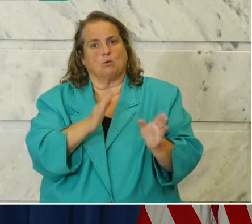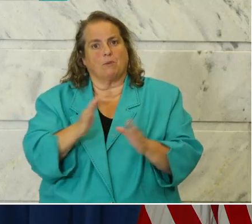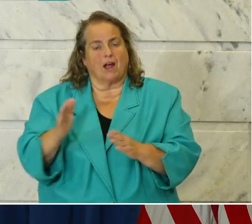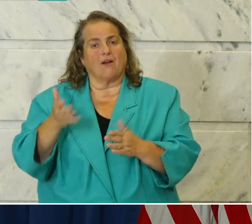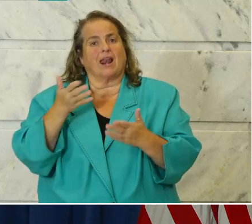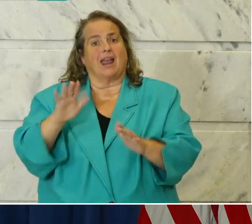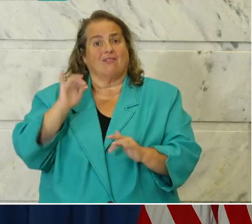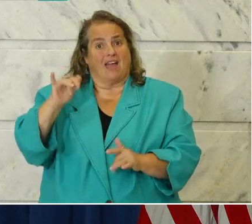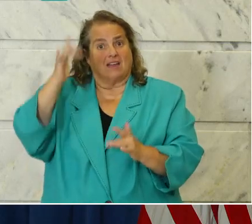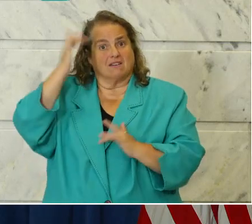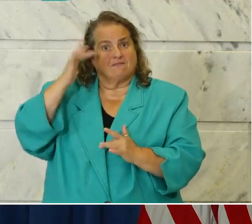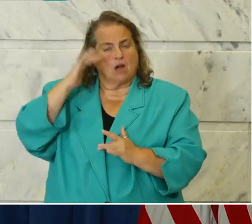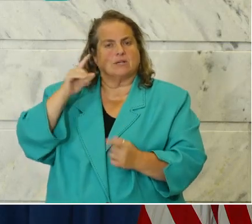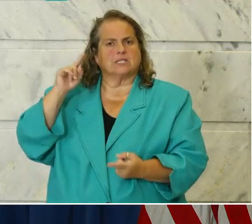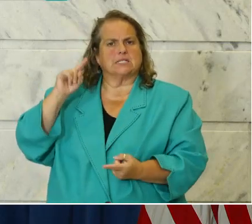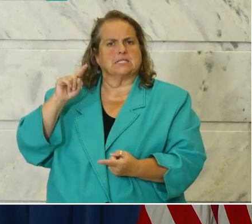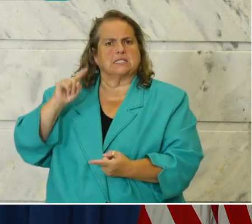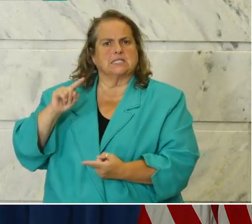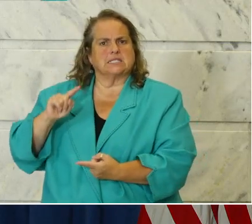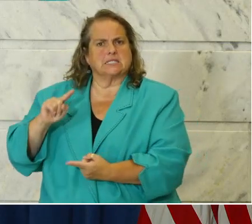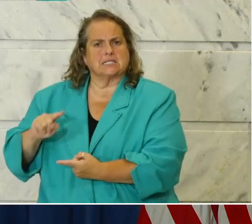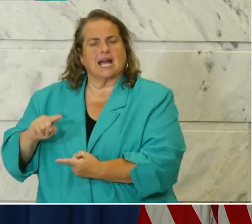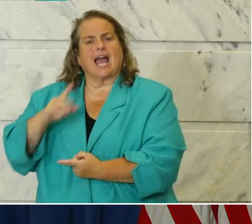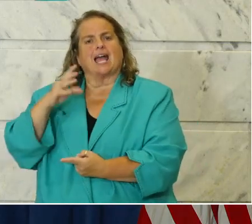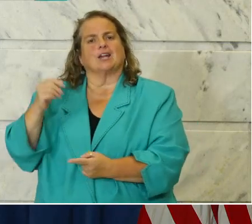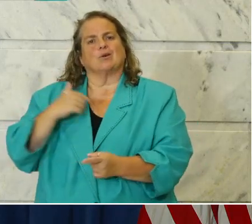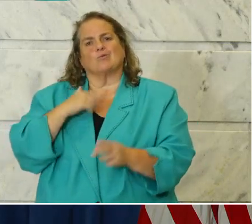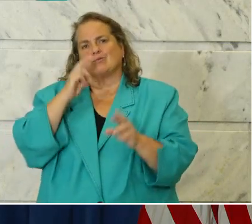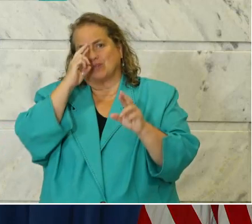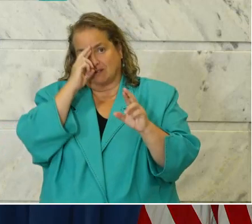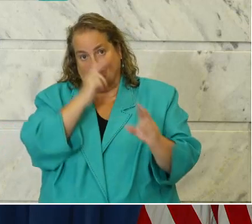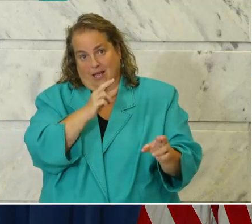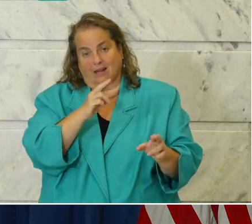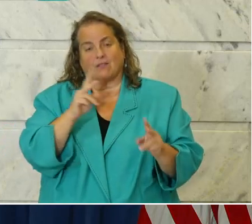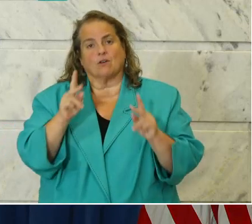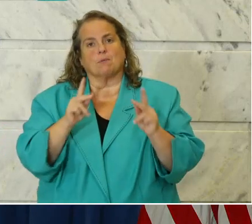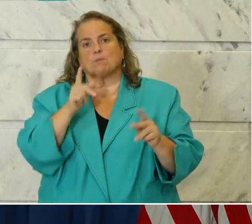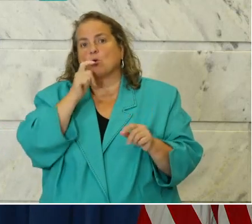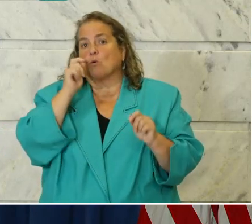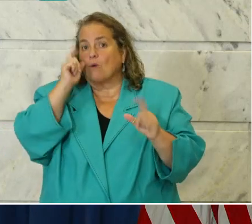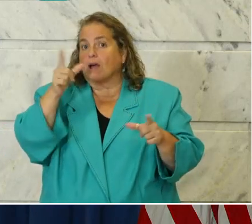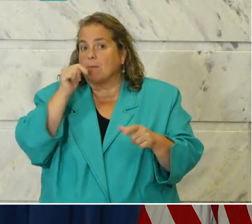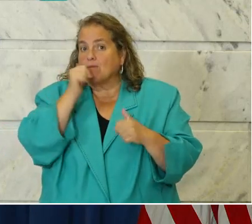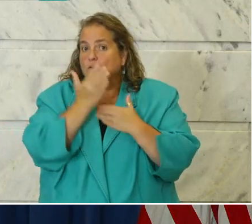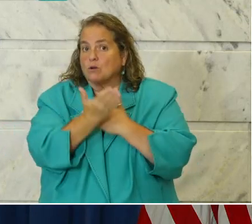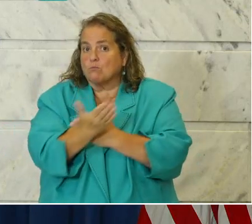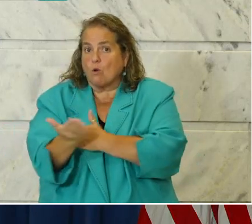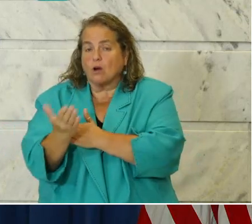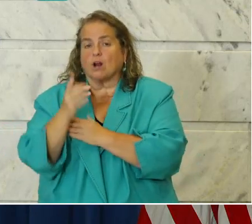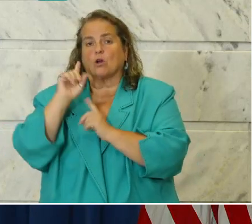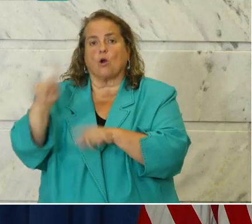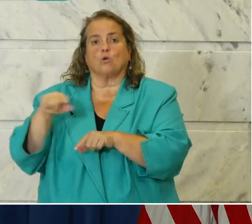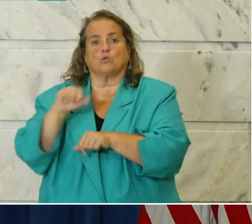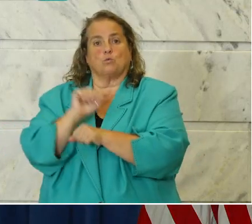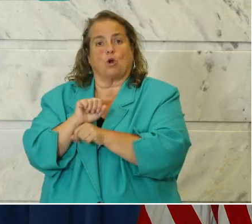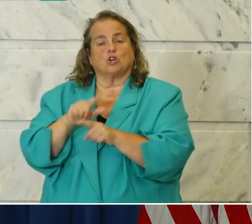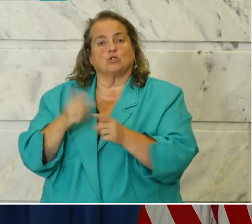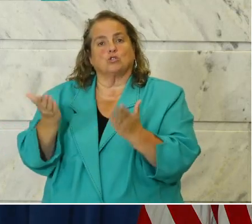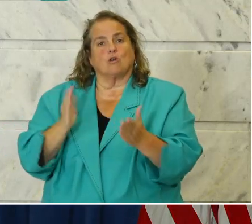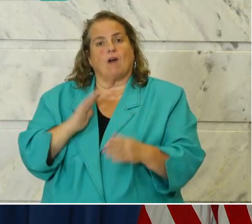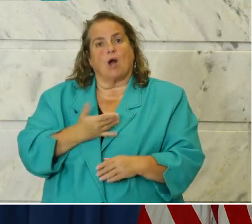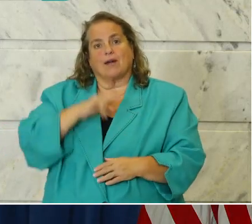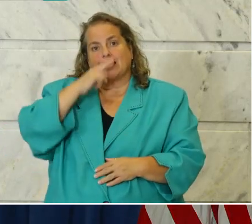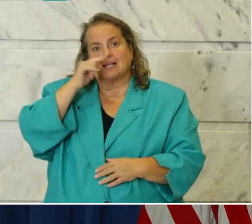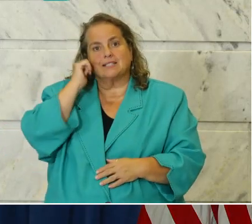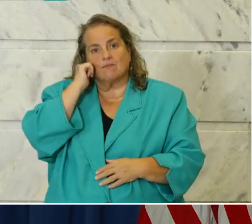little bit, and to make sure, again, that we respect the folks that wake up every morning and go to work to serve our kids every